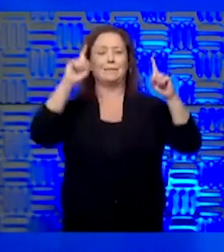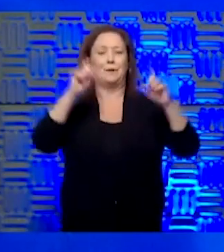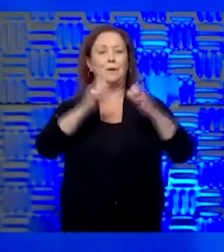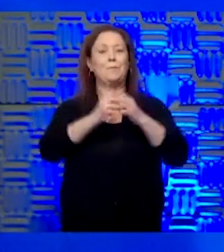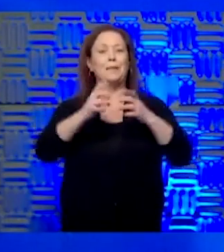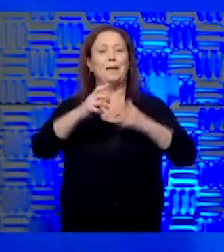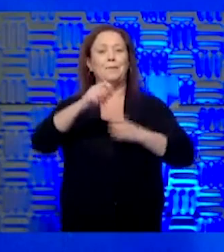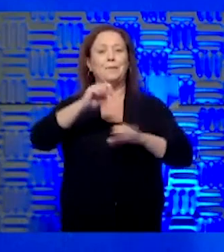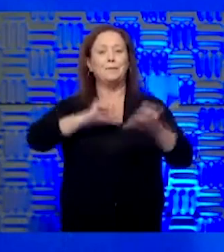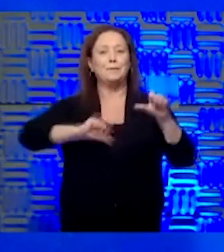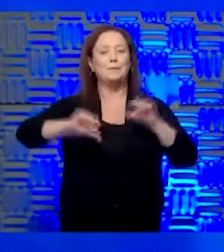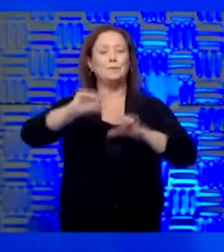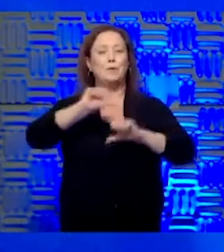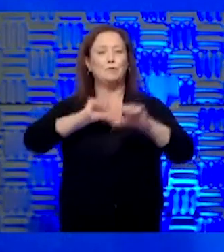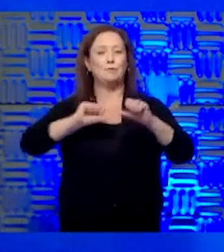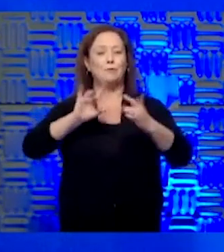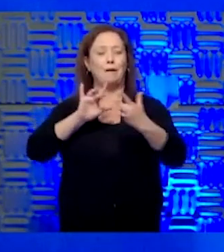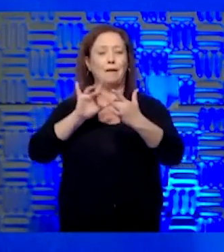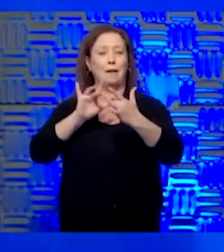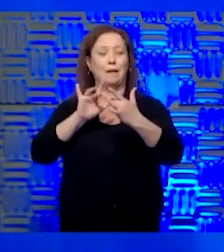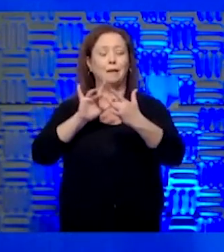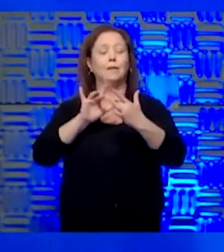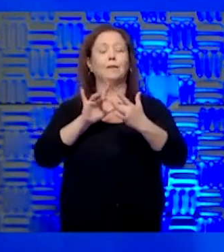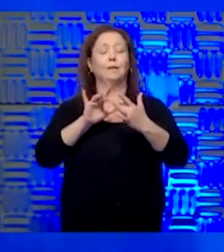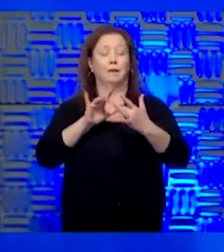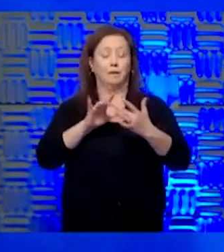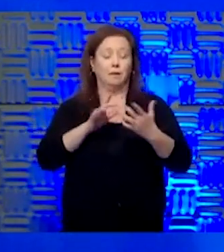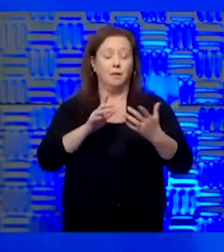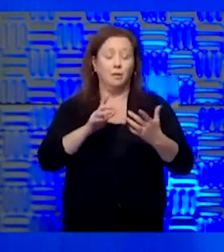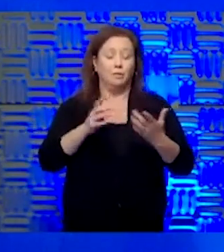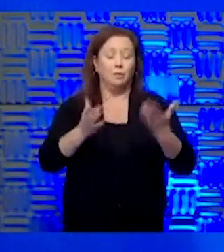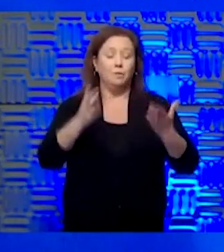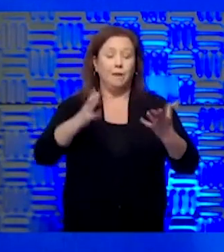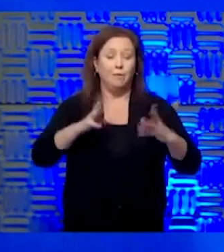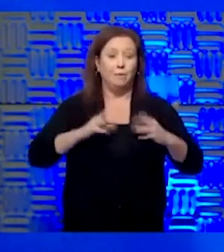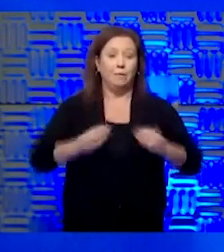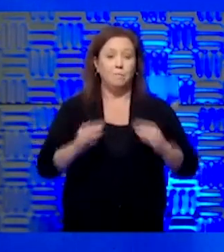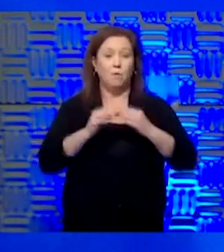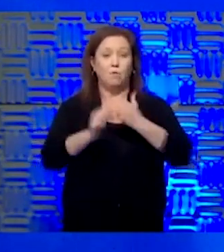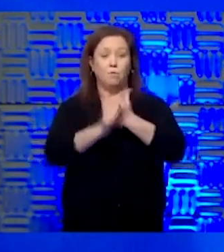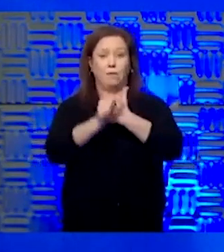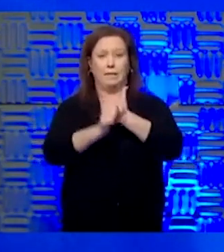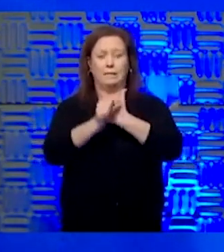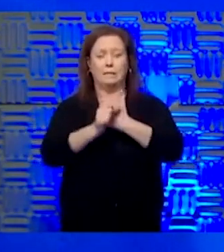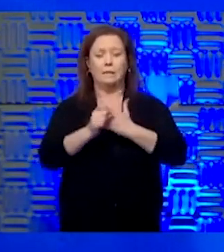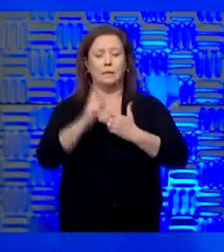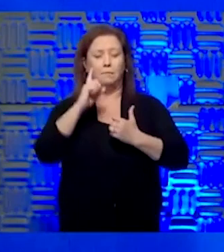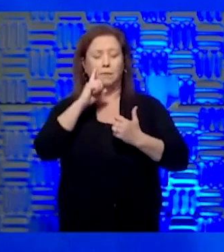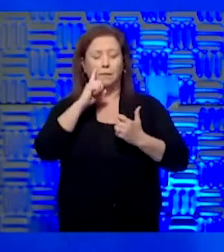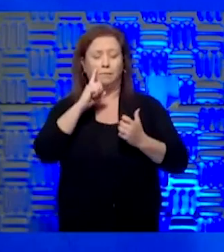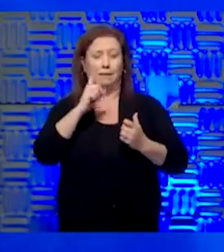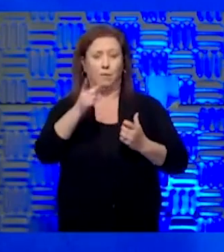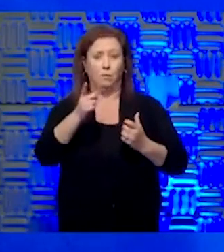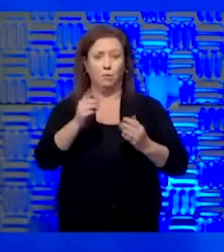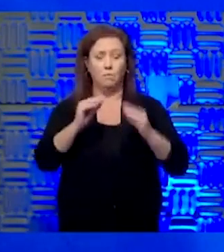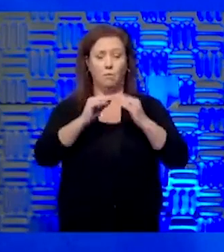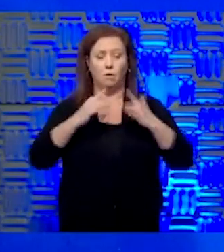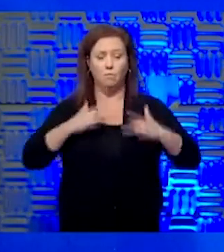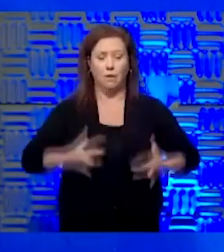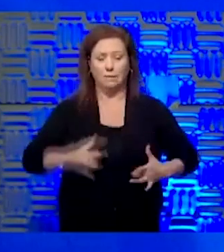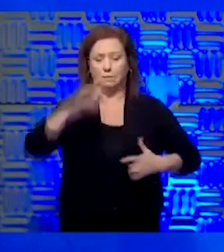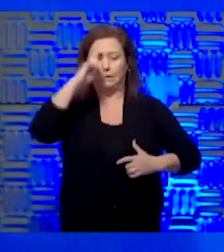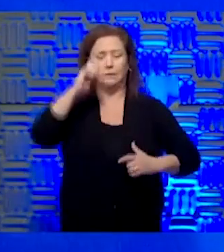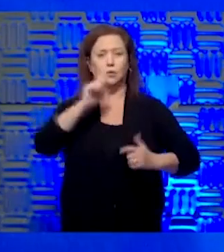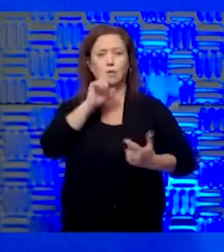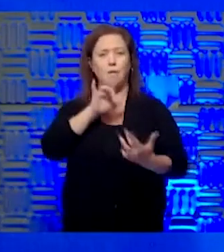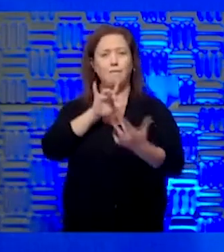may have to take a little bit more risk. And yes, you have a chronic disease, but if you make yourself miserable or depressed because you don't have contact with